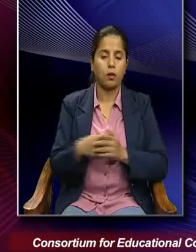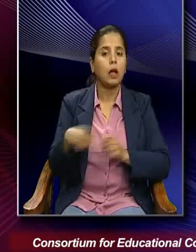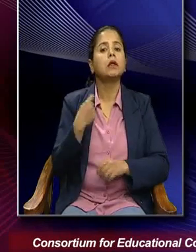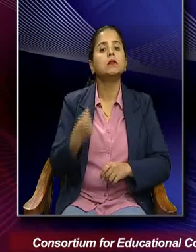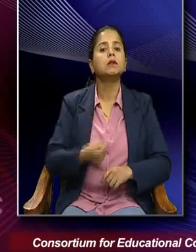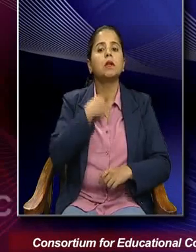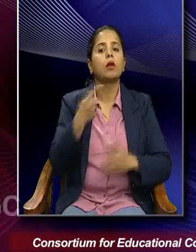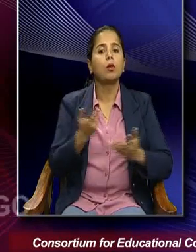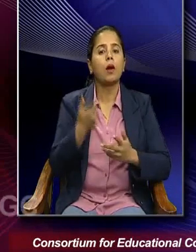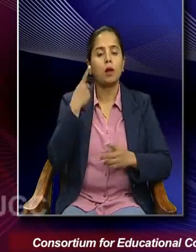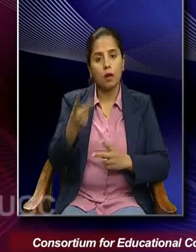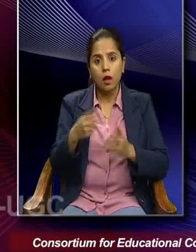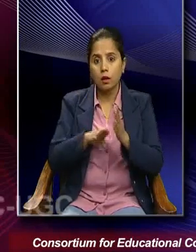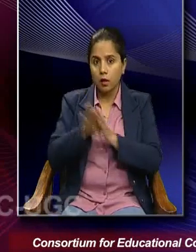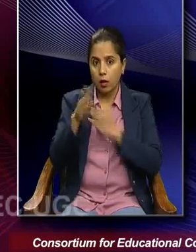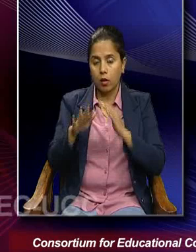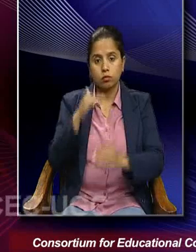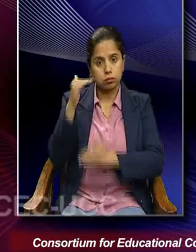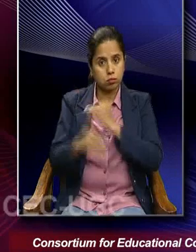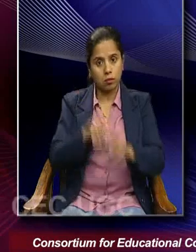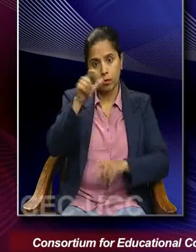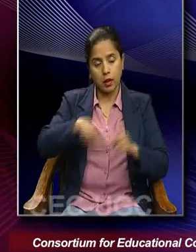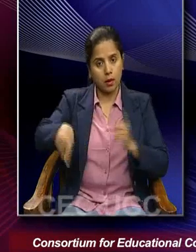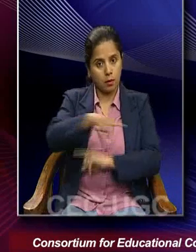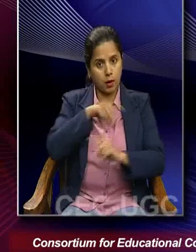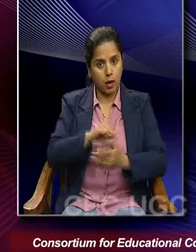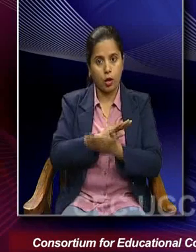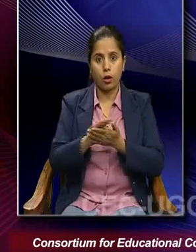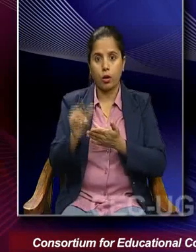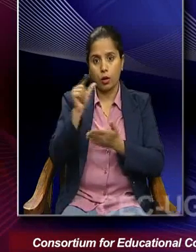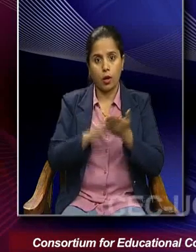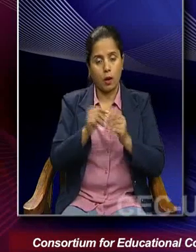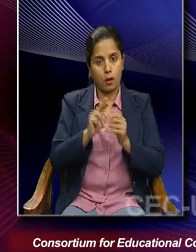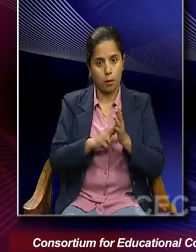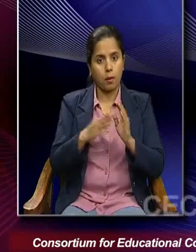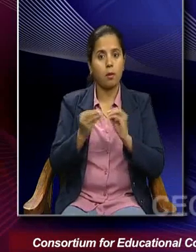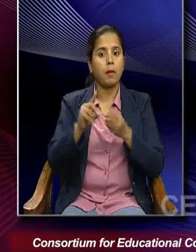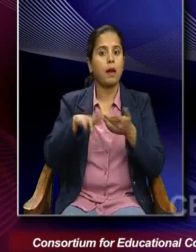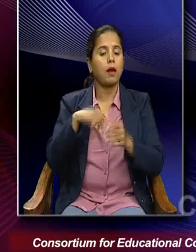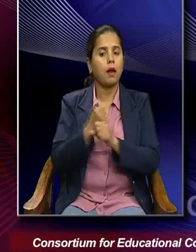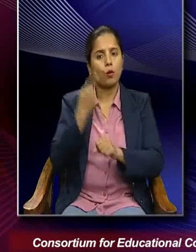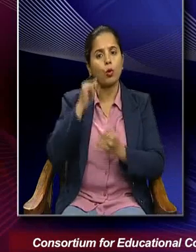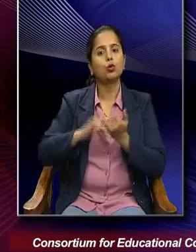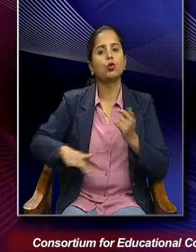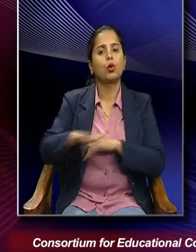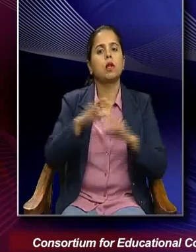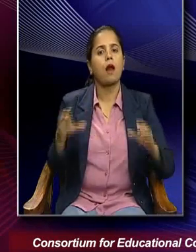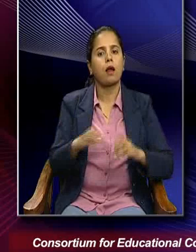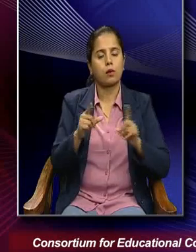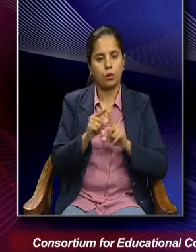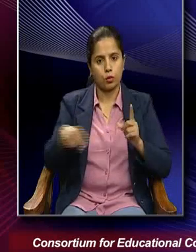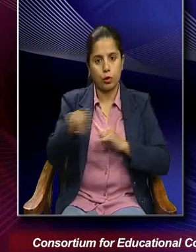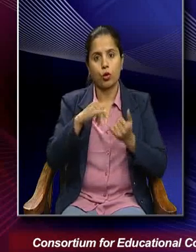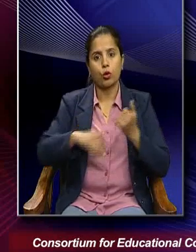self is developed in the individual or human being through social activity and